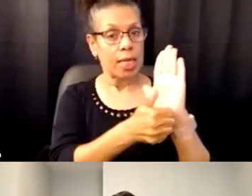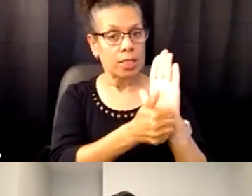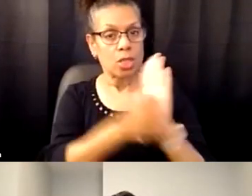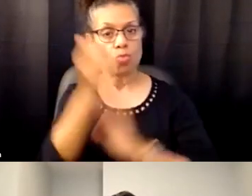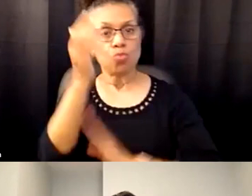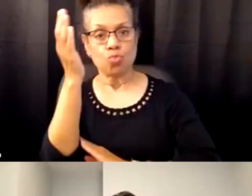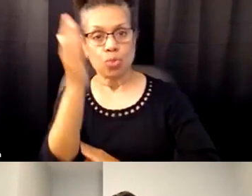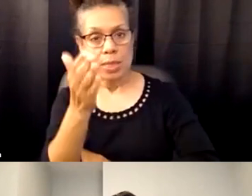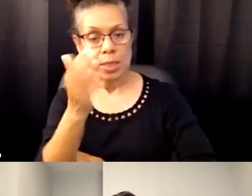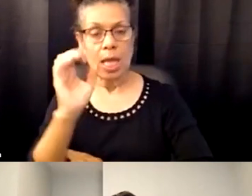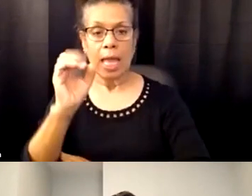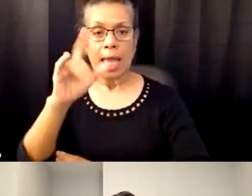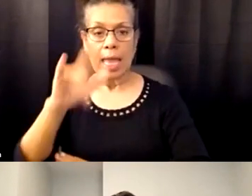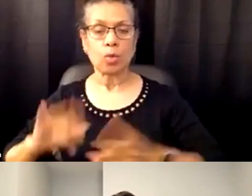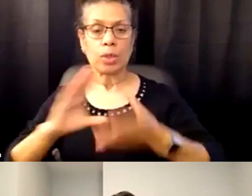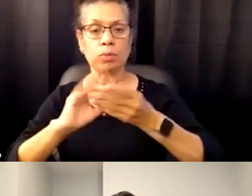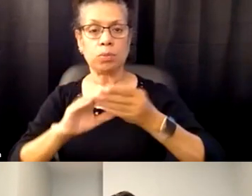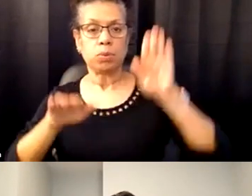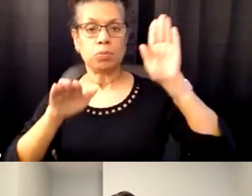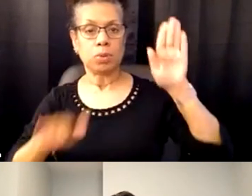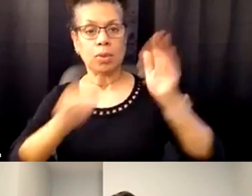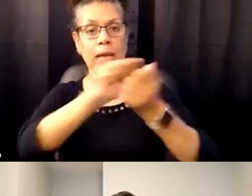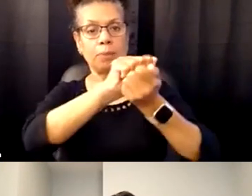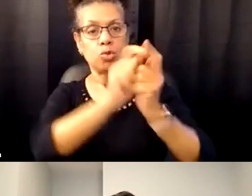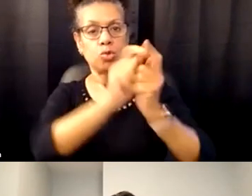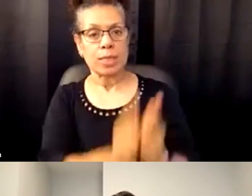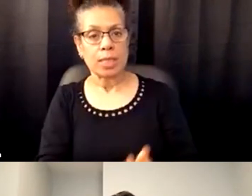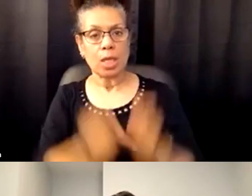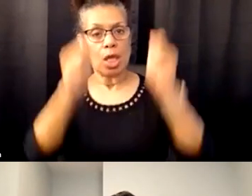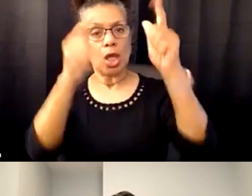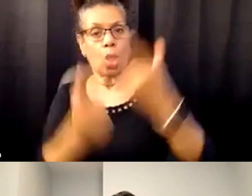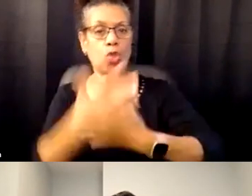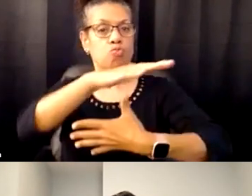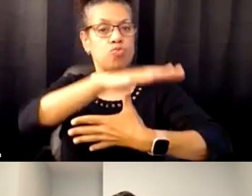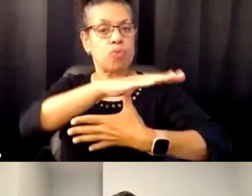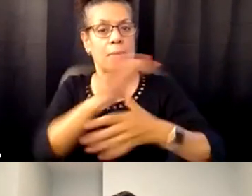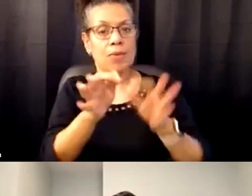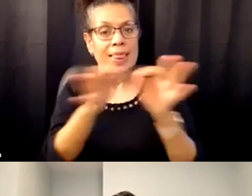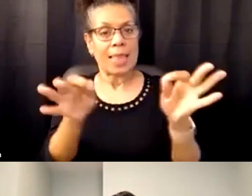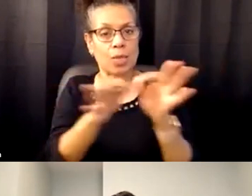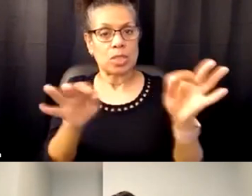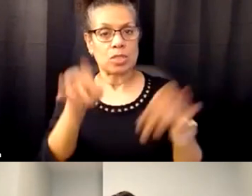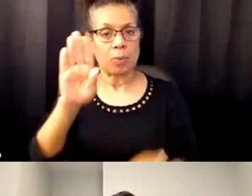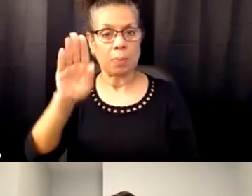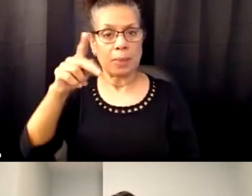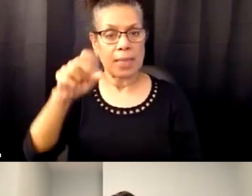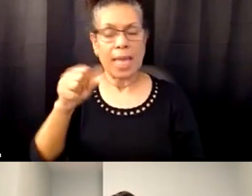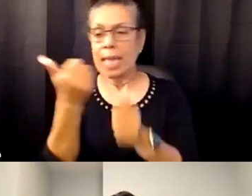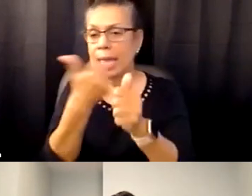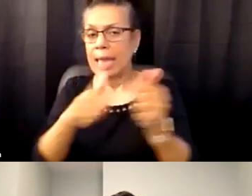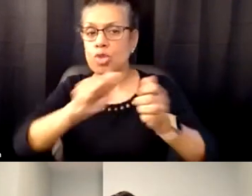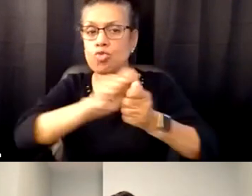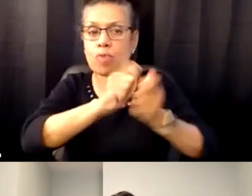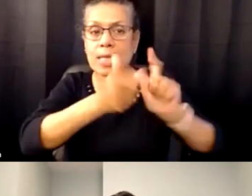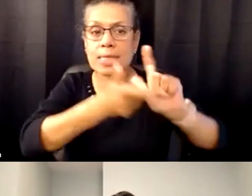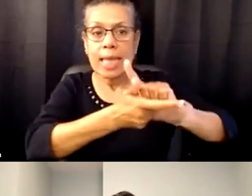and equity impact statements have been translated in all of the major bps languages any translations that